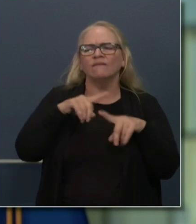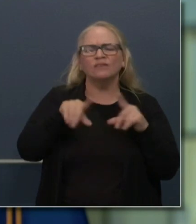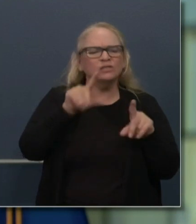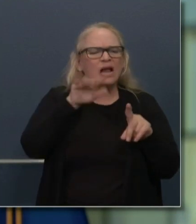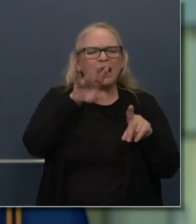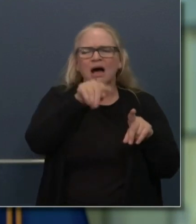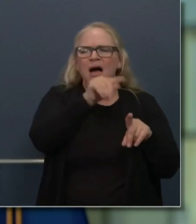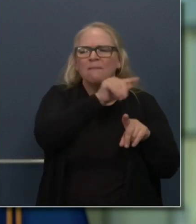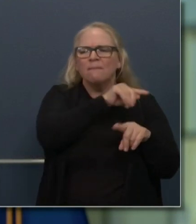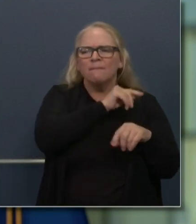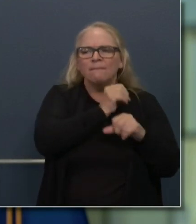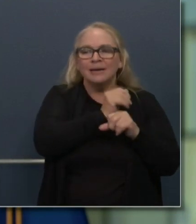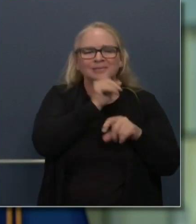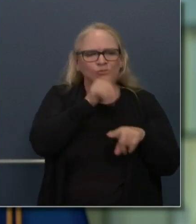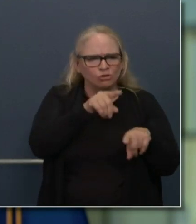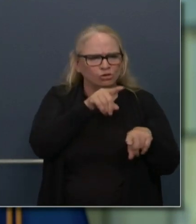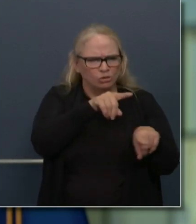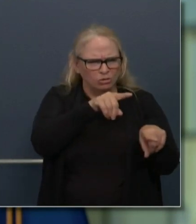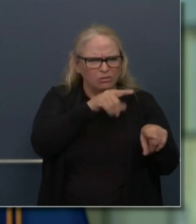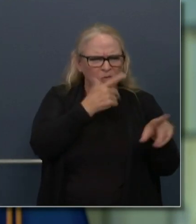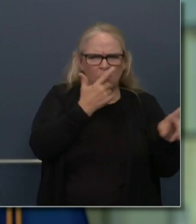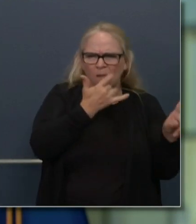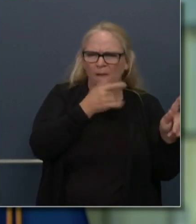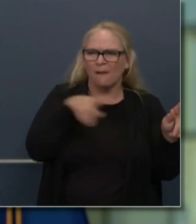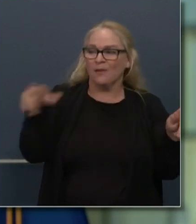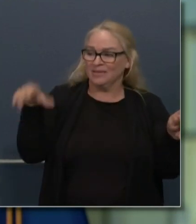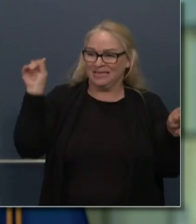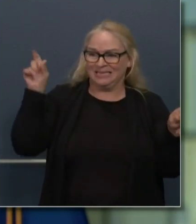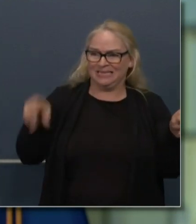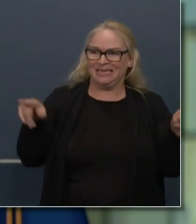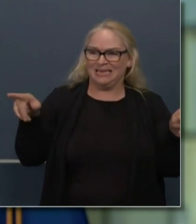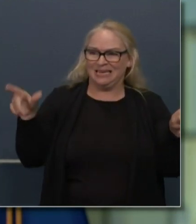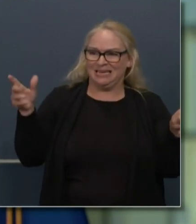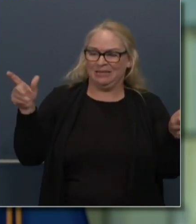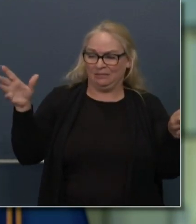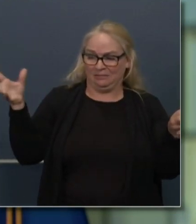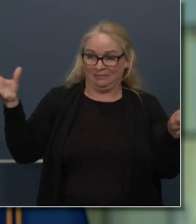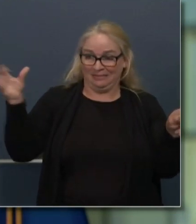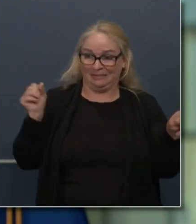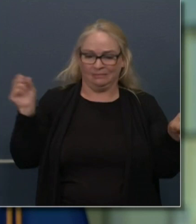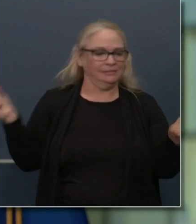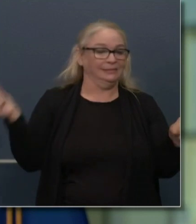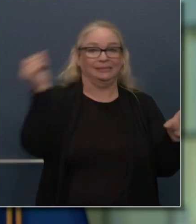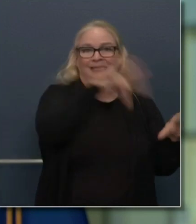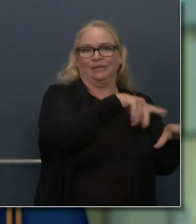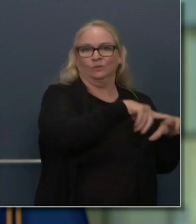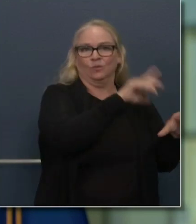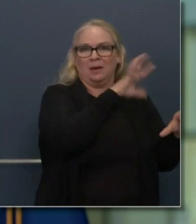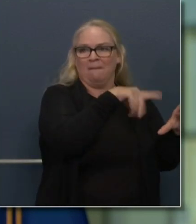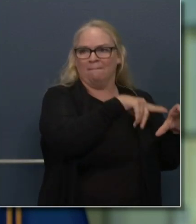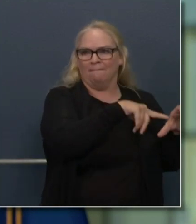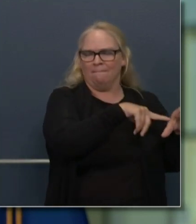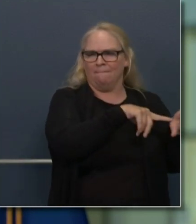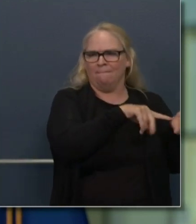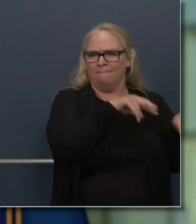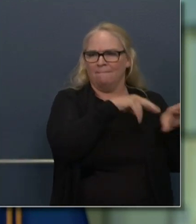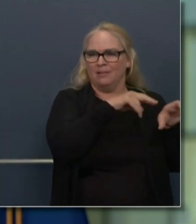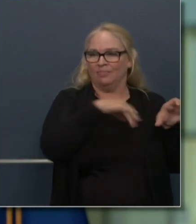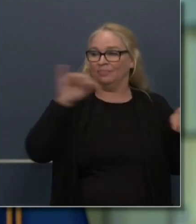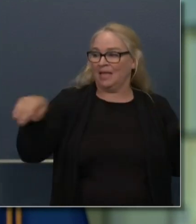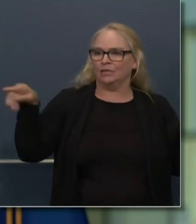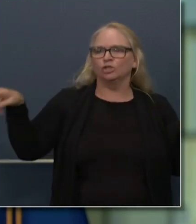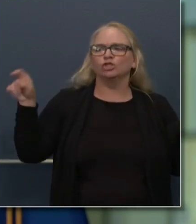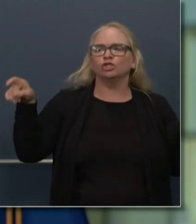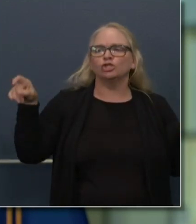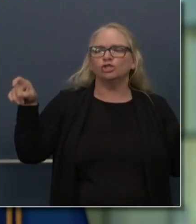them up with labs that can process those tests on the other hand more quickly. So instead of sending all of those tests, that increasing